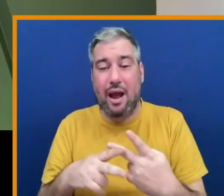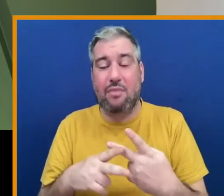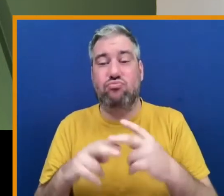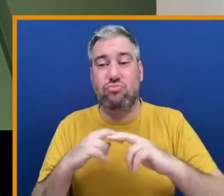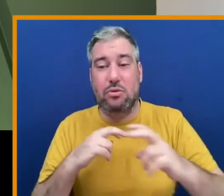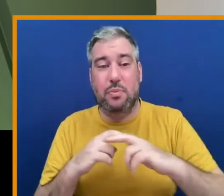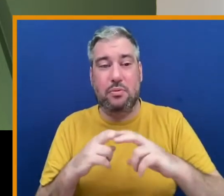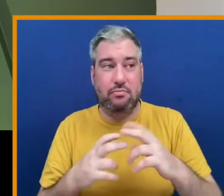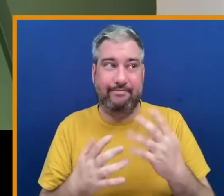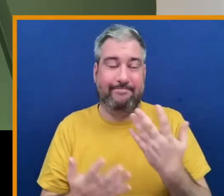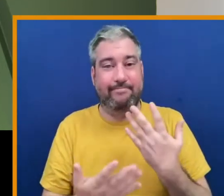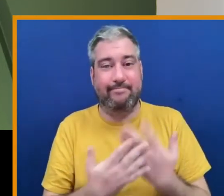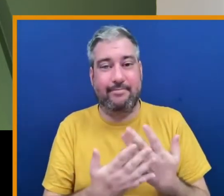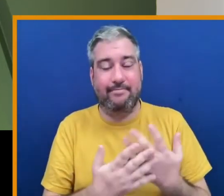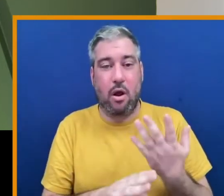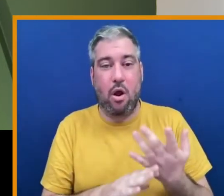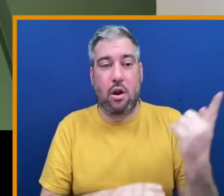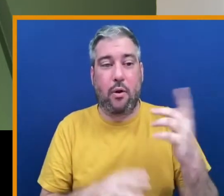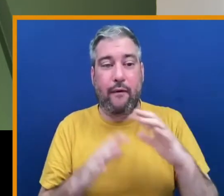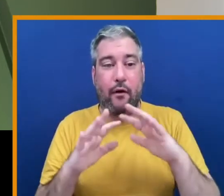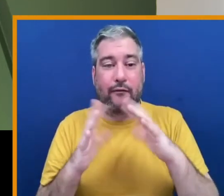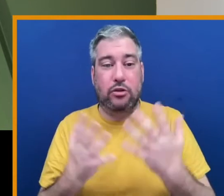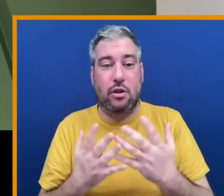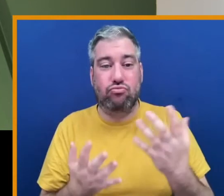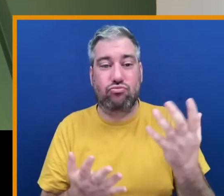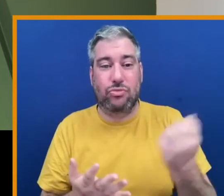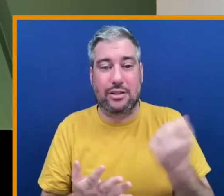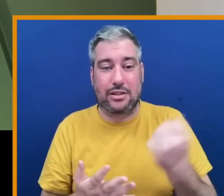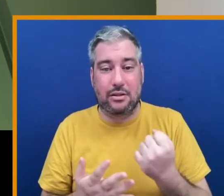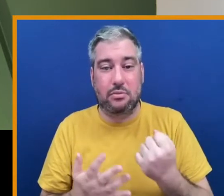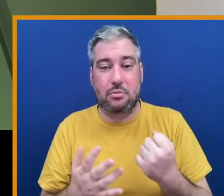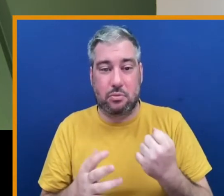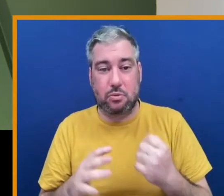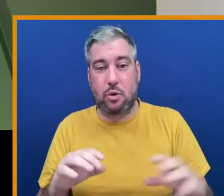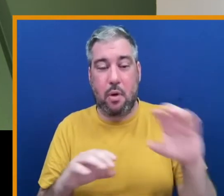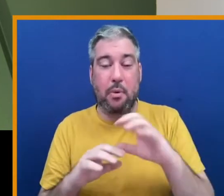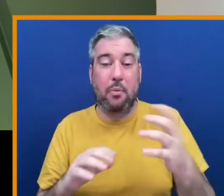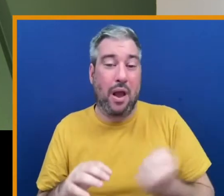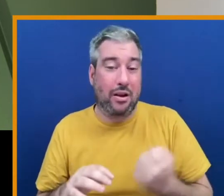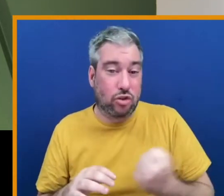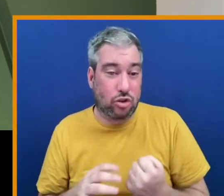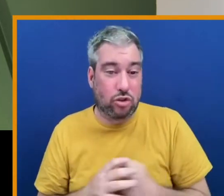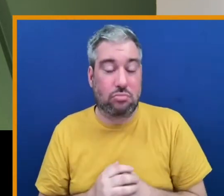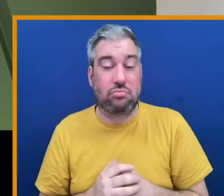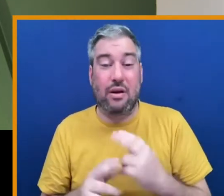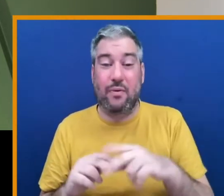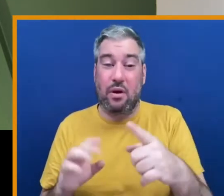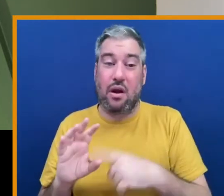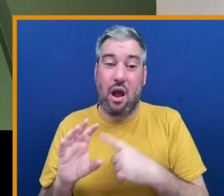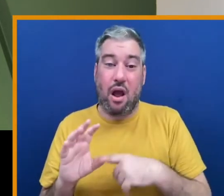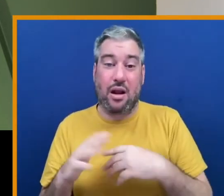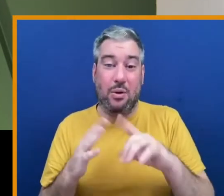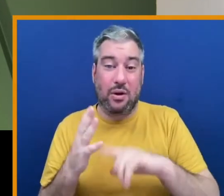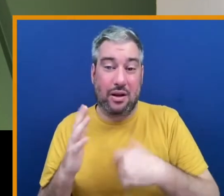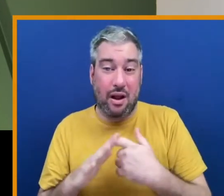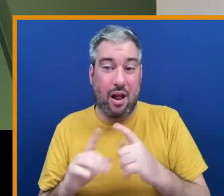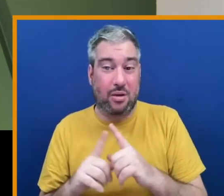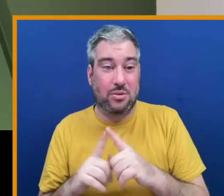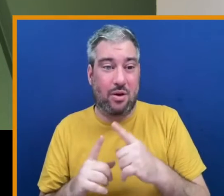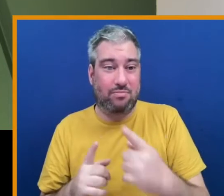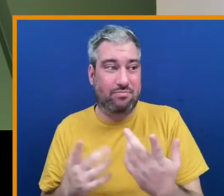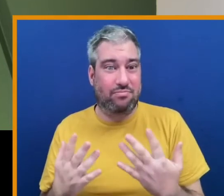costs. But it's the young and people on lower incomes that the current government has decided to target with tax rises and